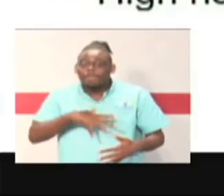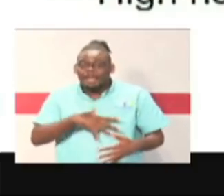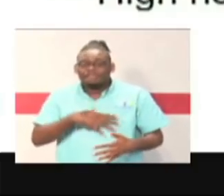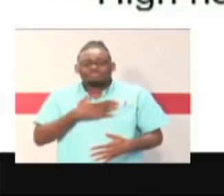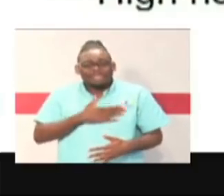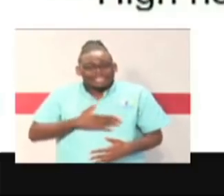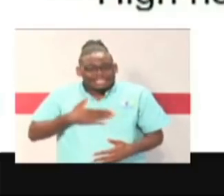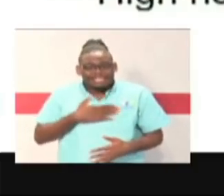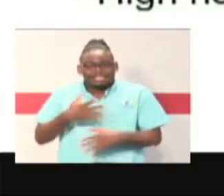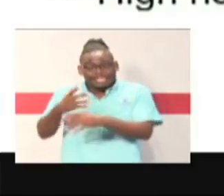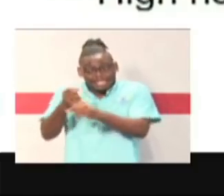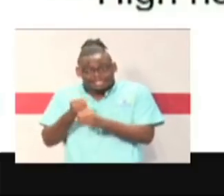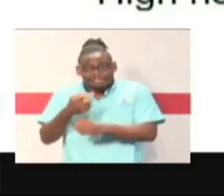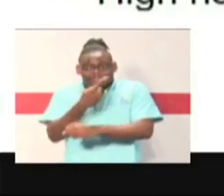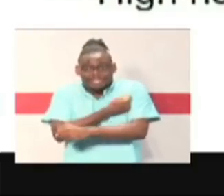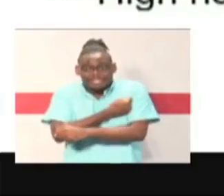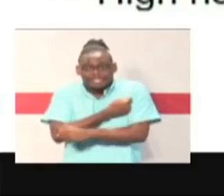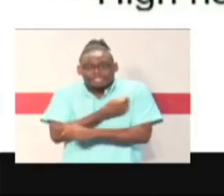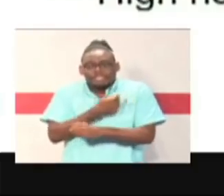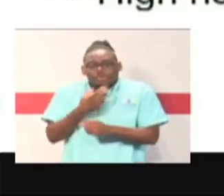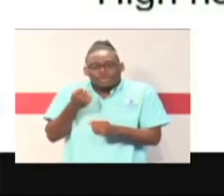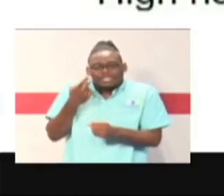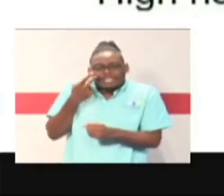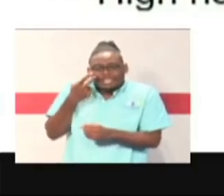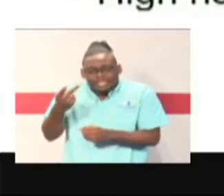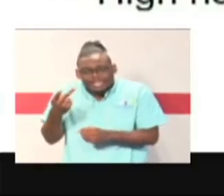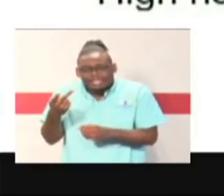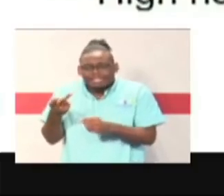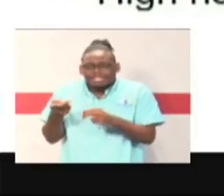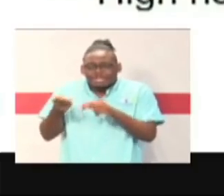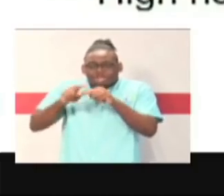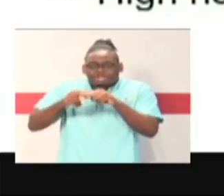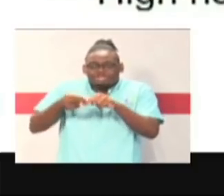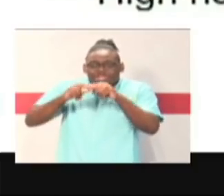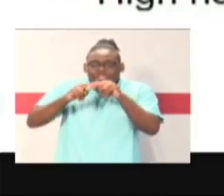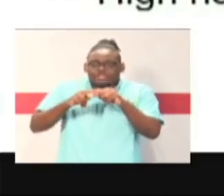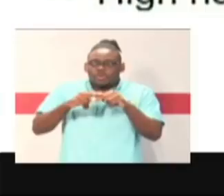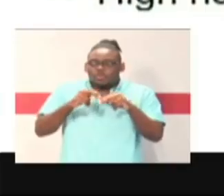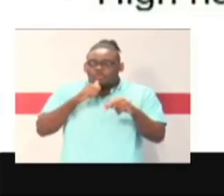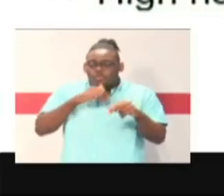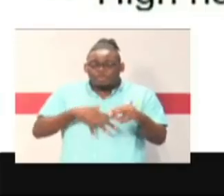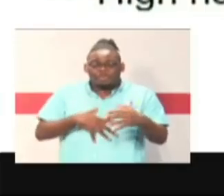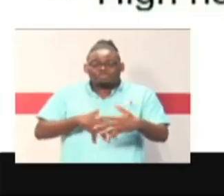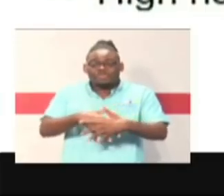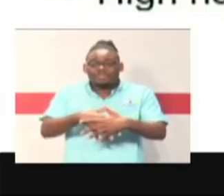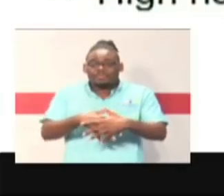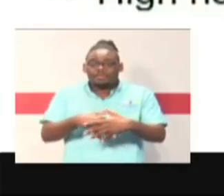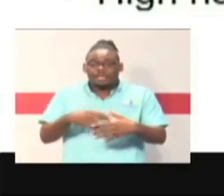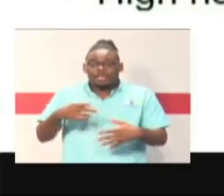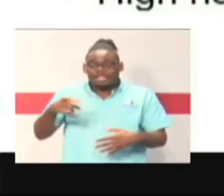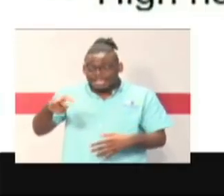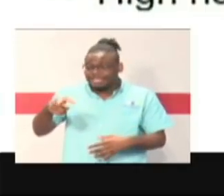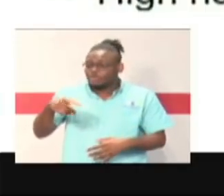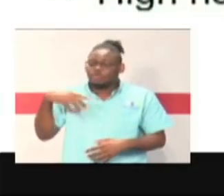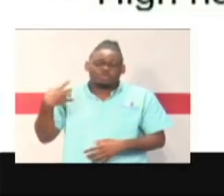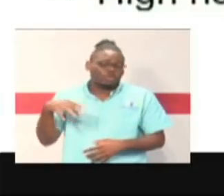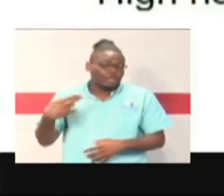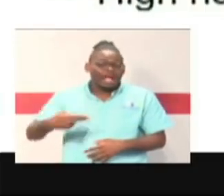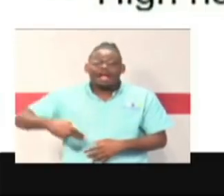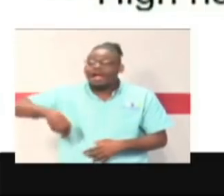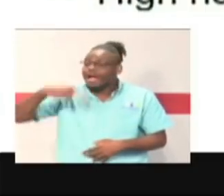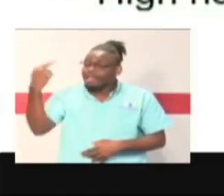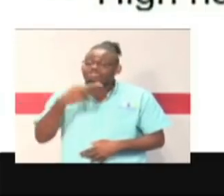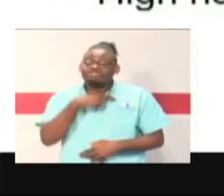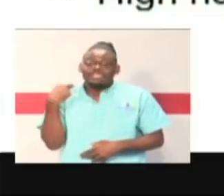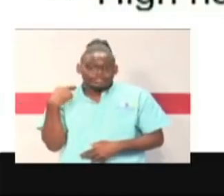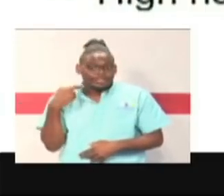numbers are rising. Pregnancy, of course, is considered a high-risk situation. You are more likely to end up